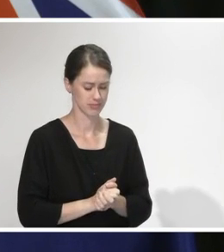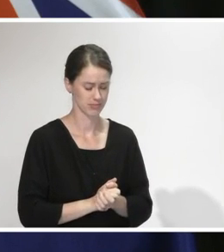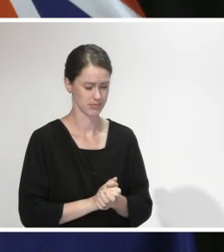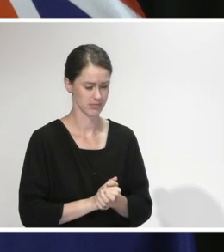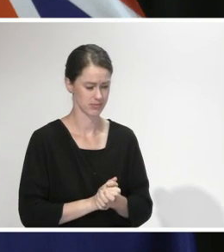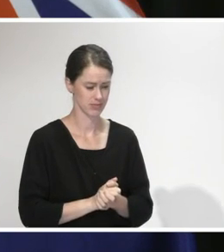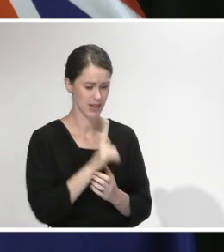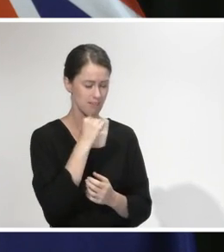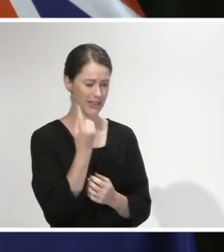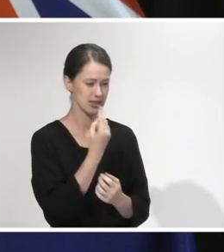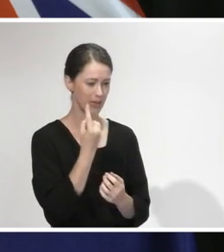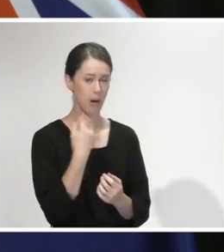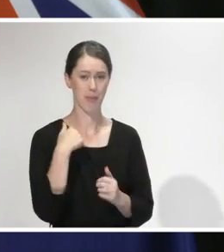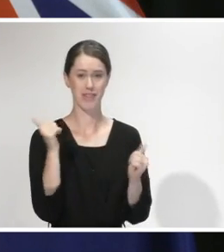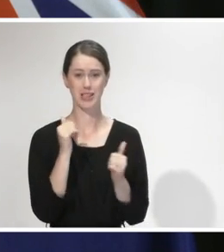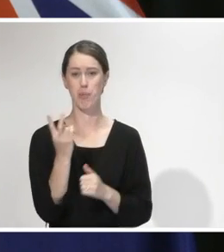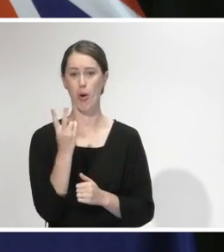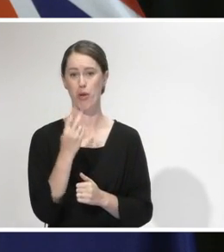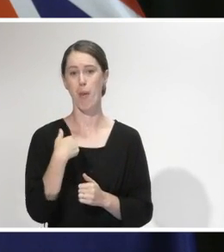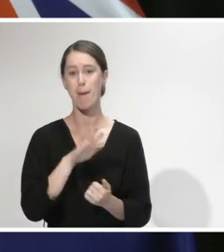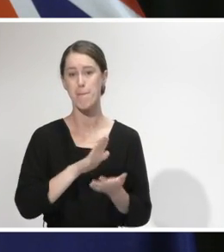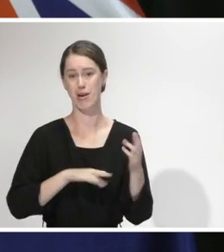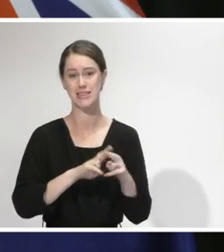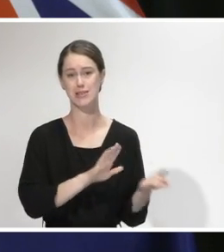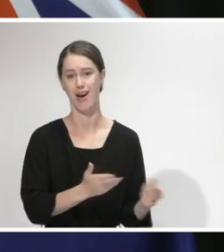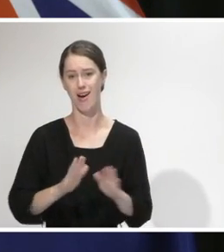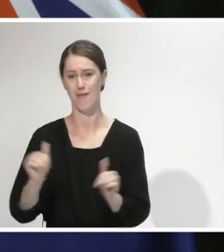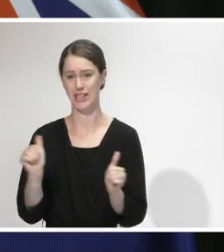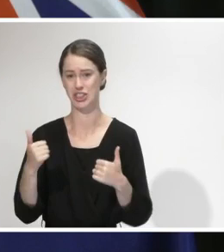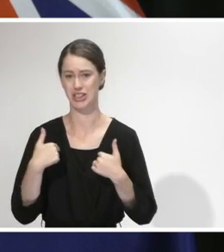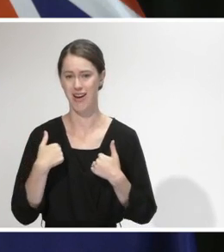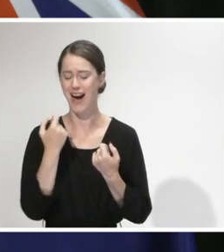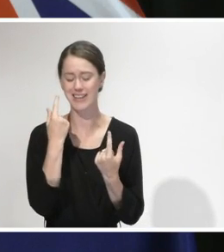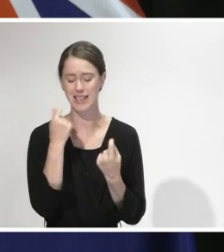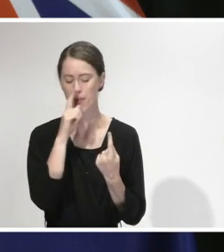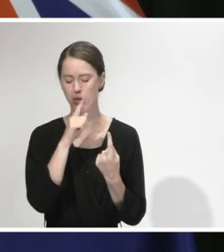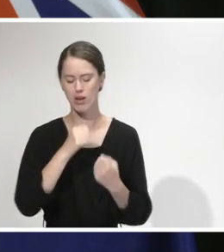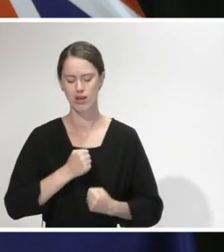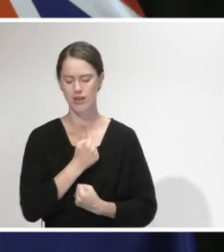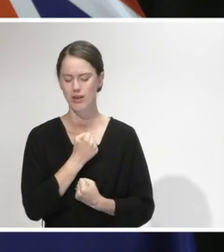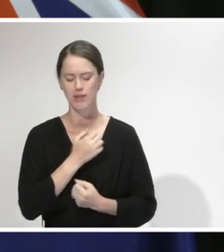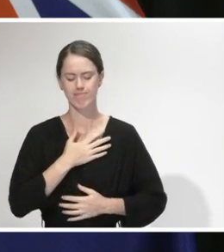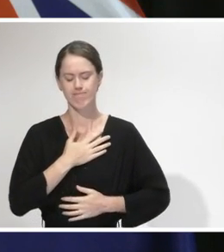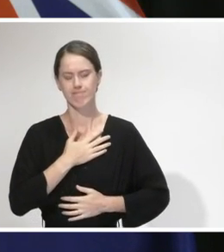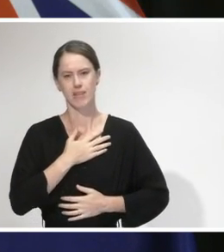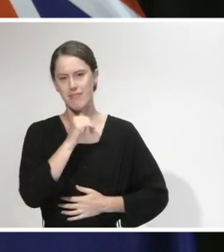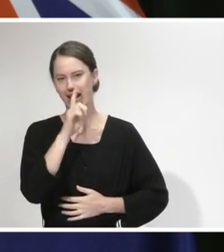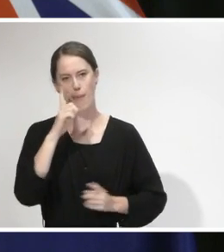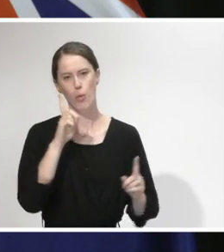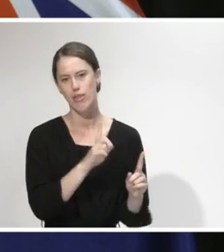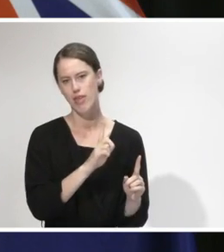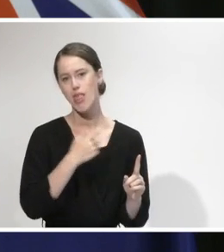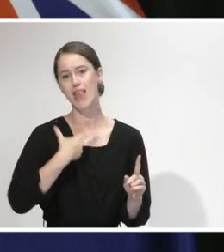someone who has had both parents pass away, I absolutely understand how people must be feeling, and that is why we are